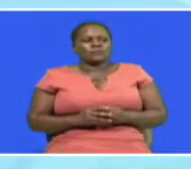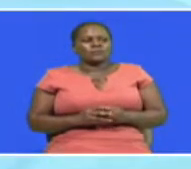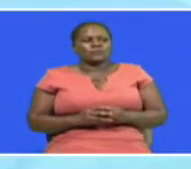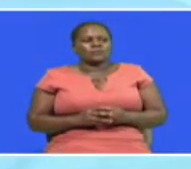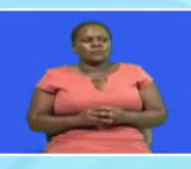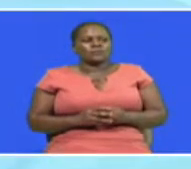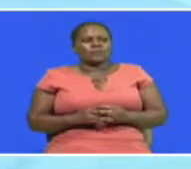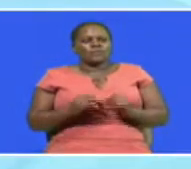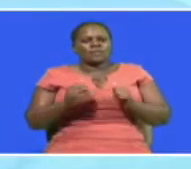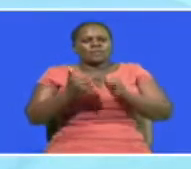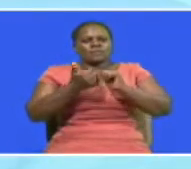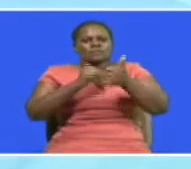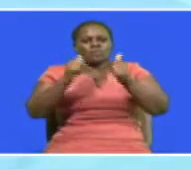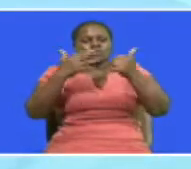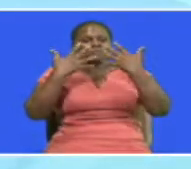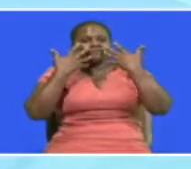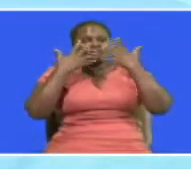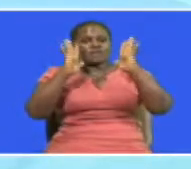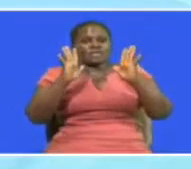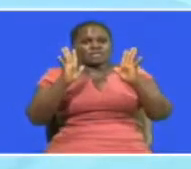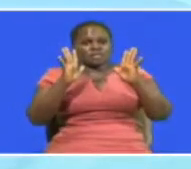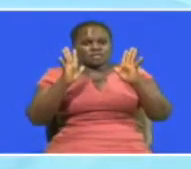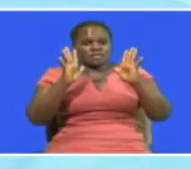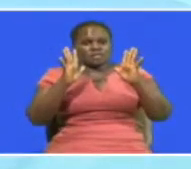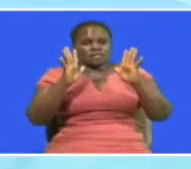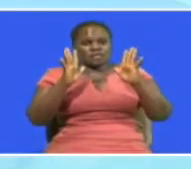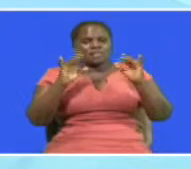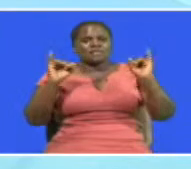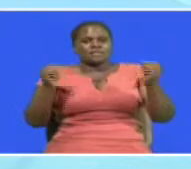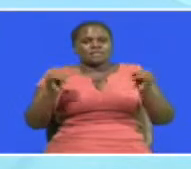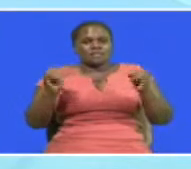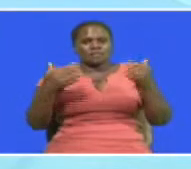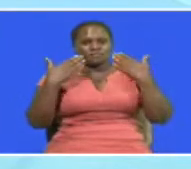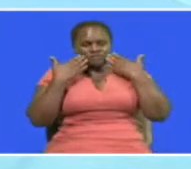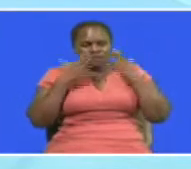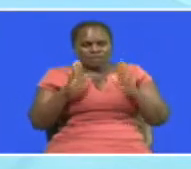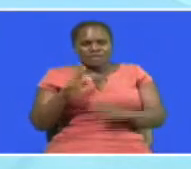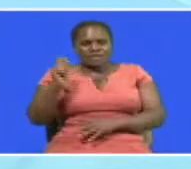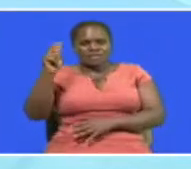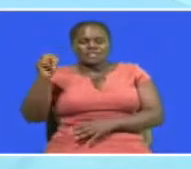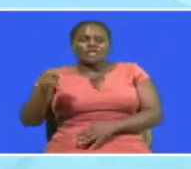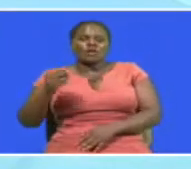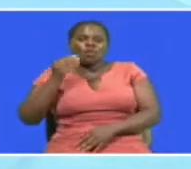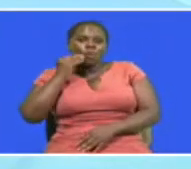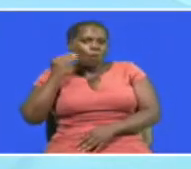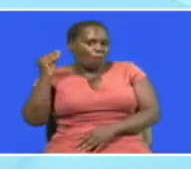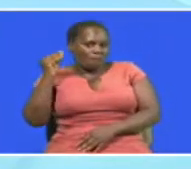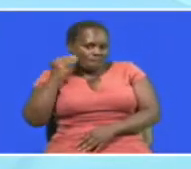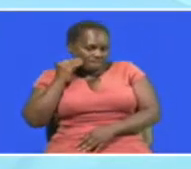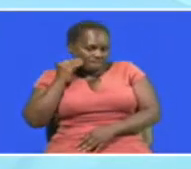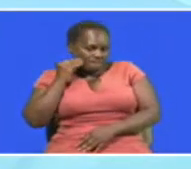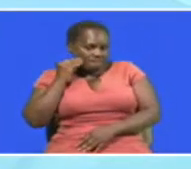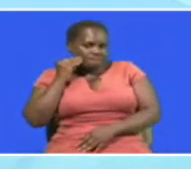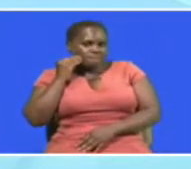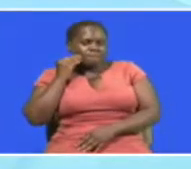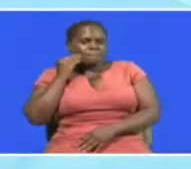All right, that's the latest in the world of sports, and it brings us to the end for our viewers on KTN Home. But the show